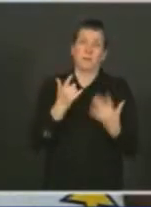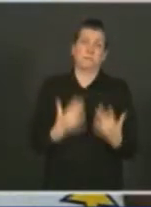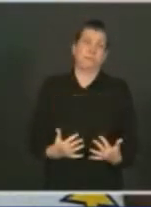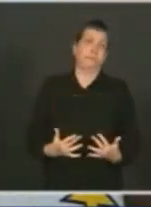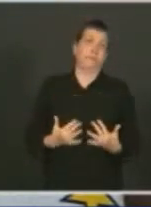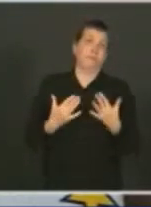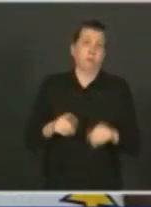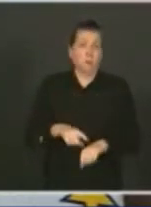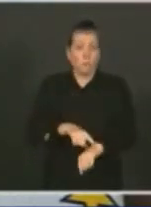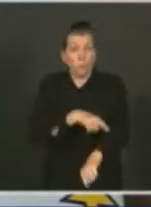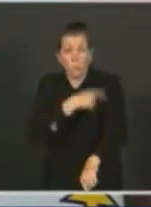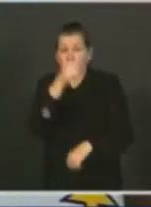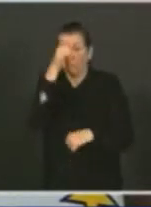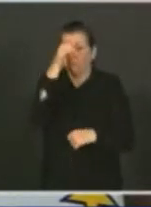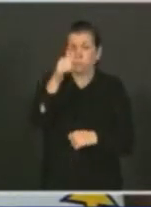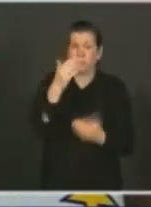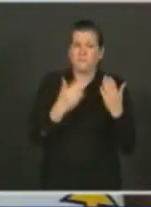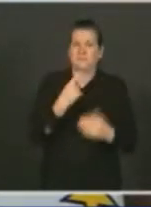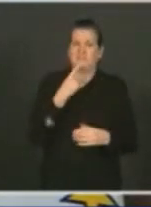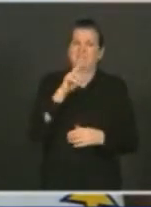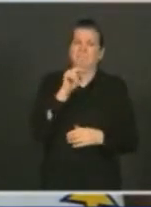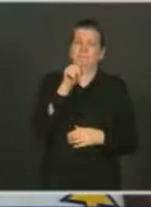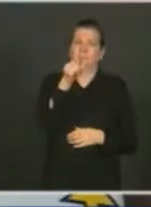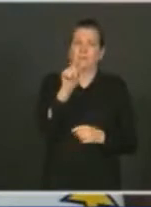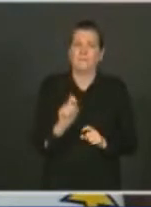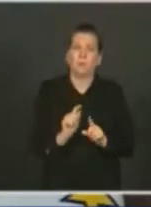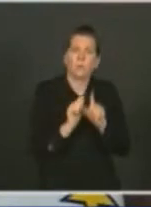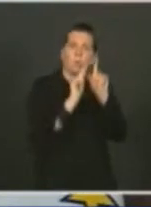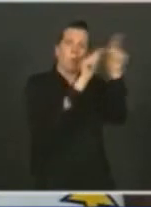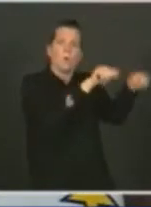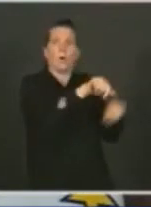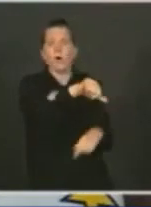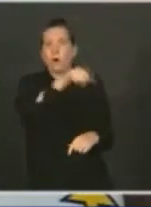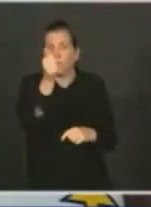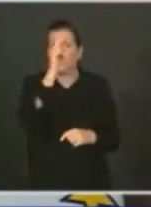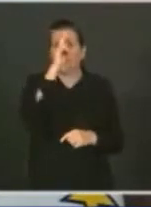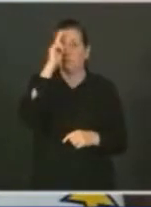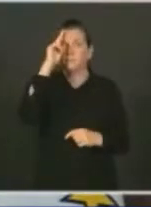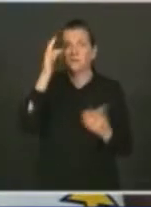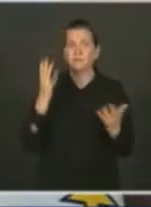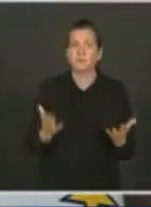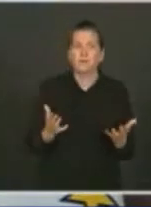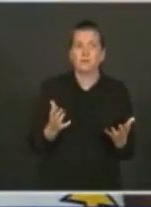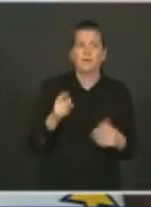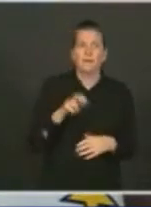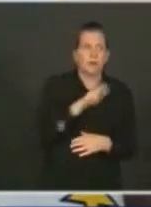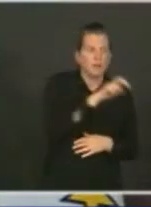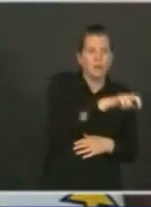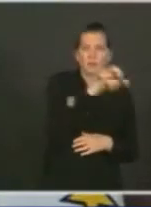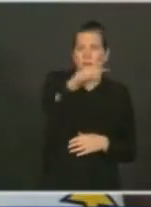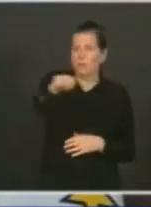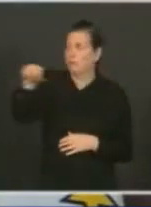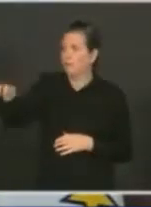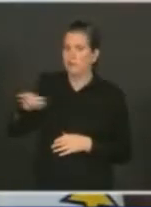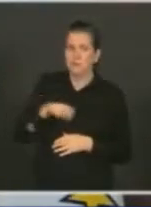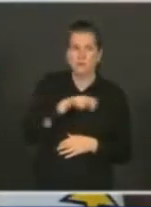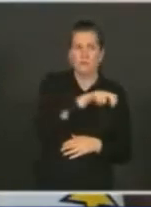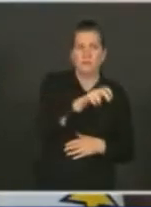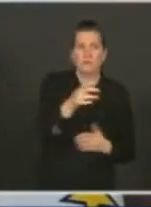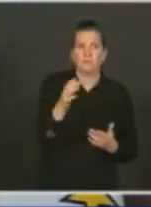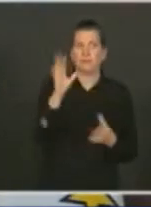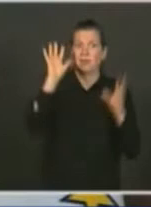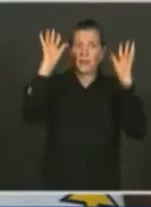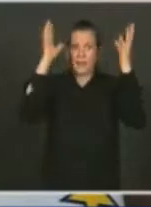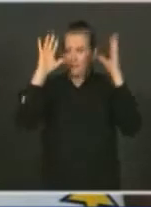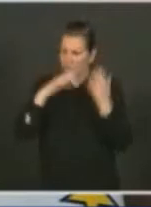Providence hospitals are doing this. Longer waits in the ER, longer waits to be admitted, ambulances, as I said, being diverted to another